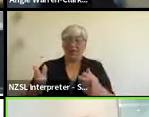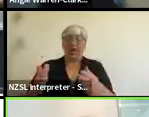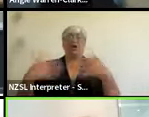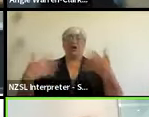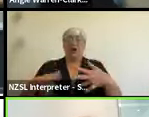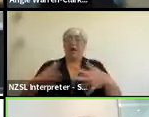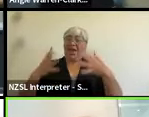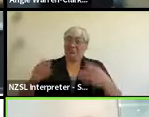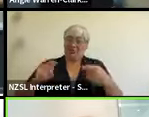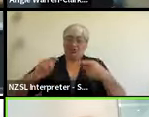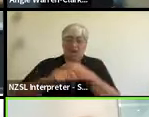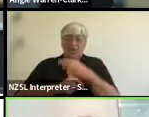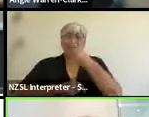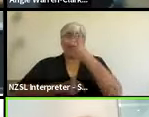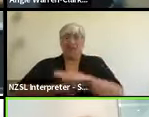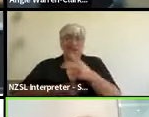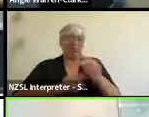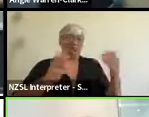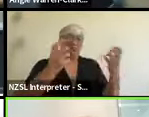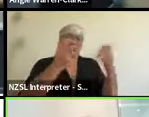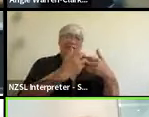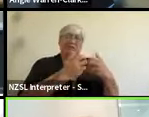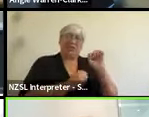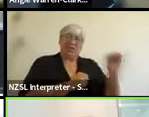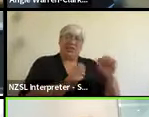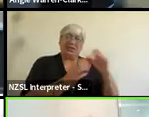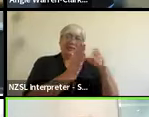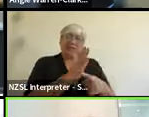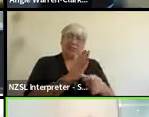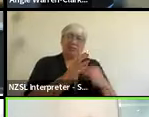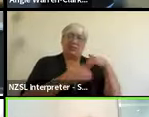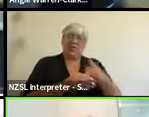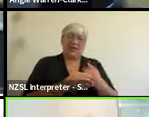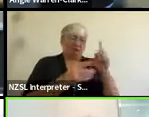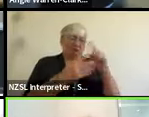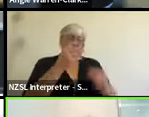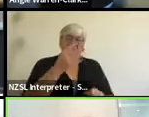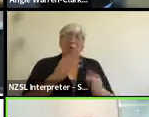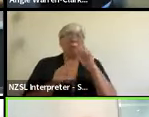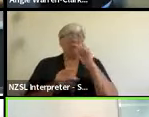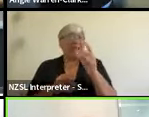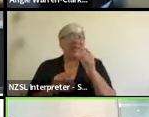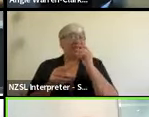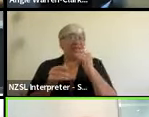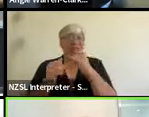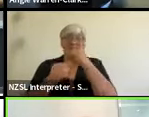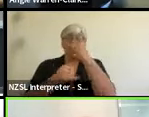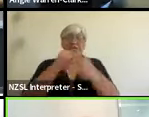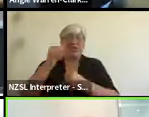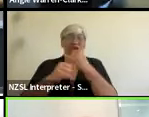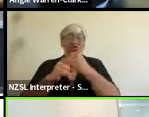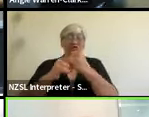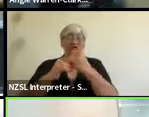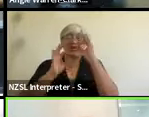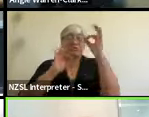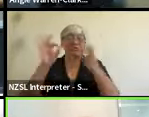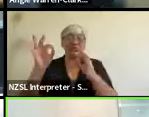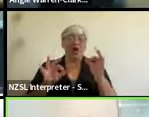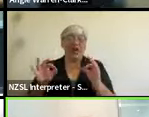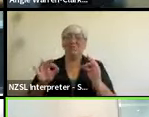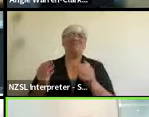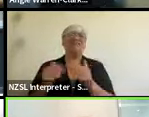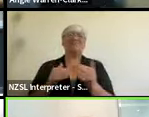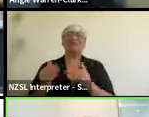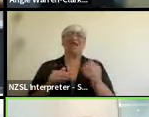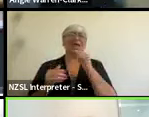to change the property again for their disability. But if we have universal design, it means that it doesn't matter whether someone's disabled